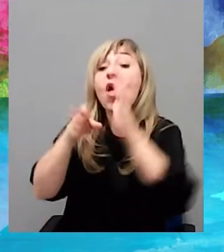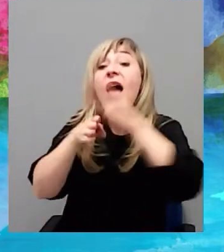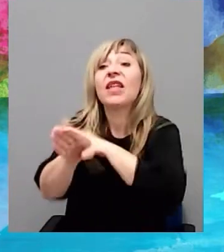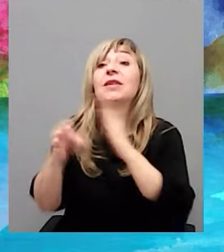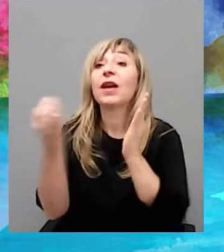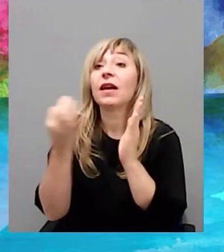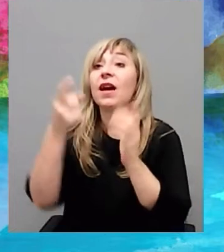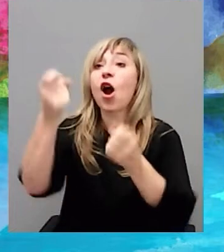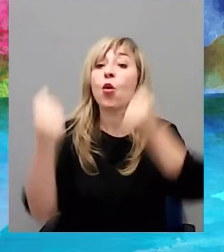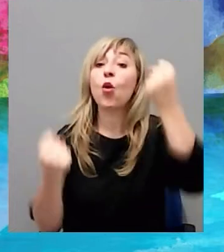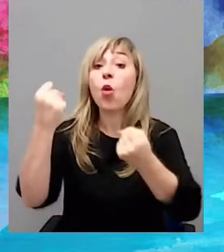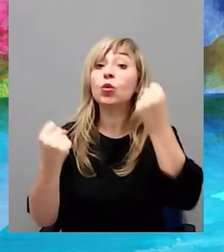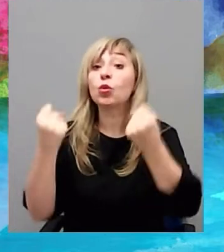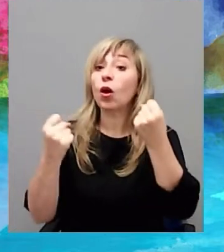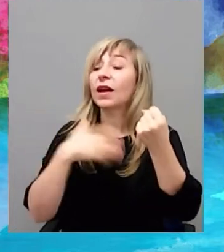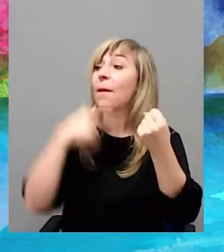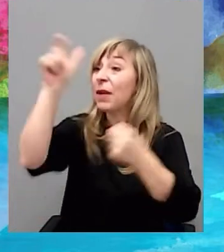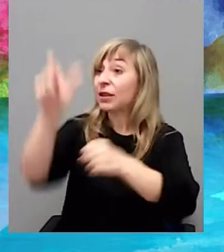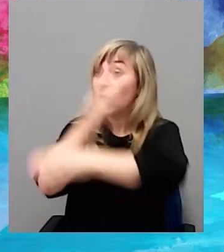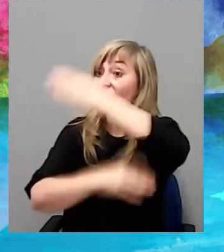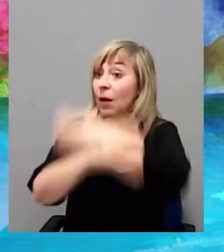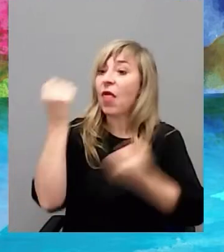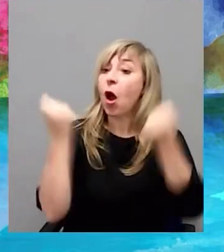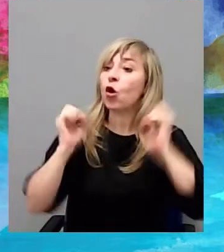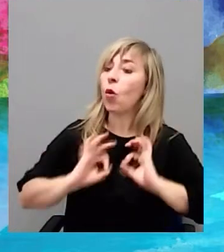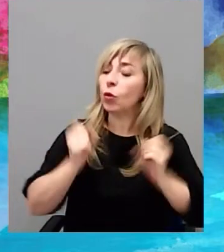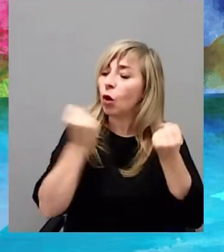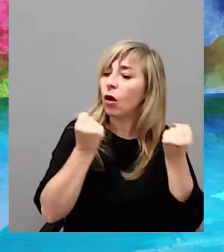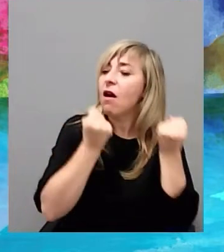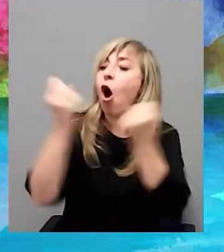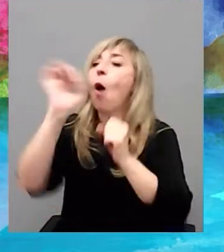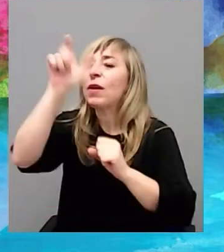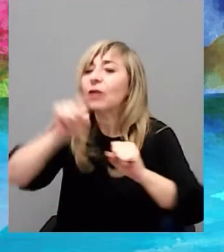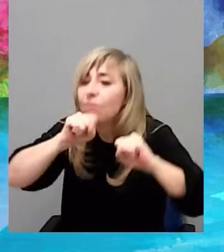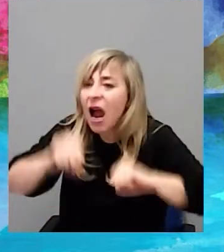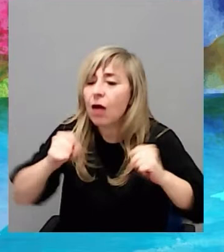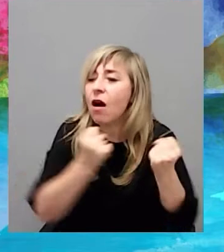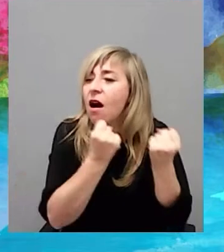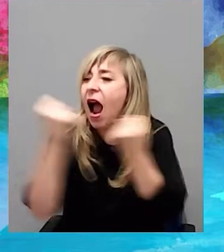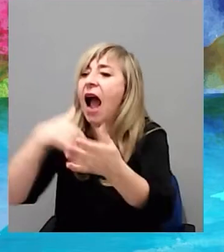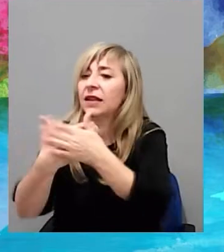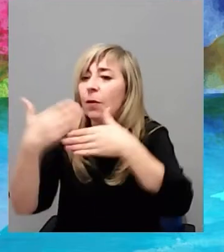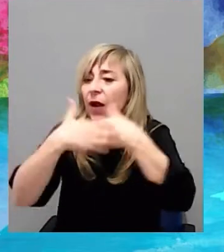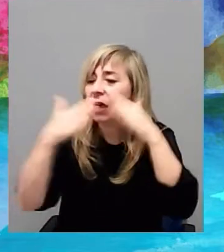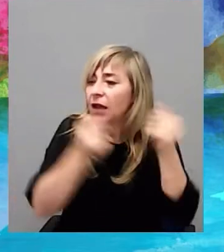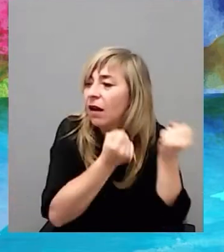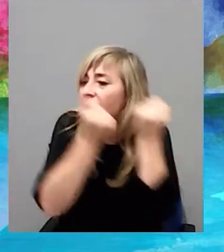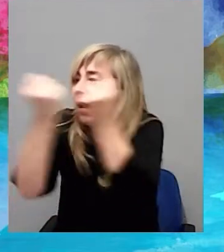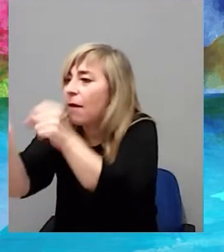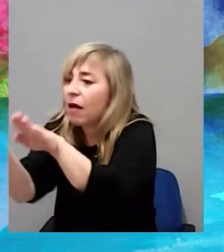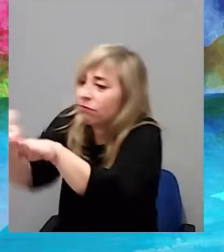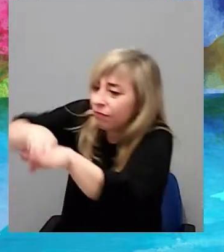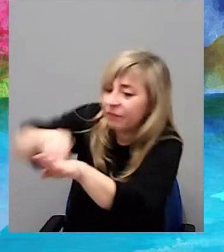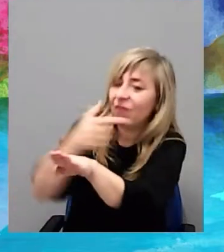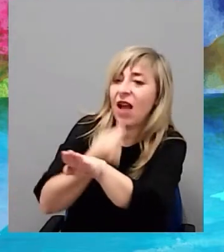accessibility services is that a person would go in a car and pick up a person with a disability. A blind person, for example,